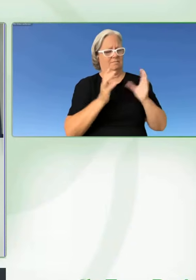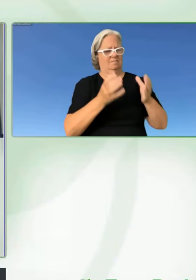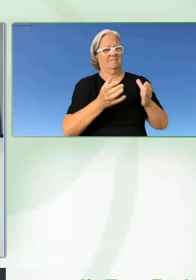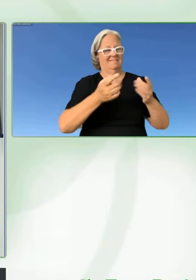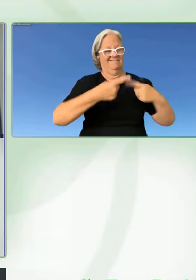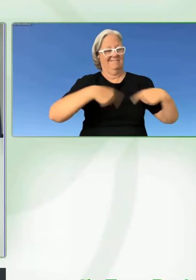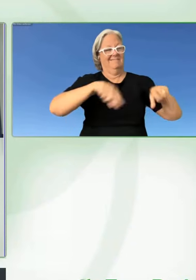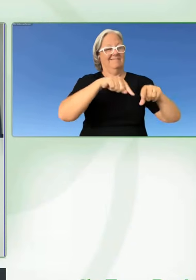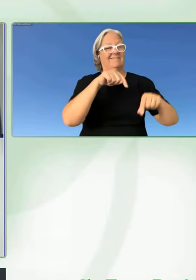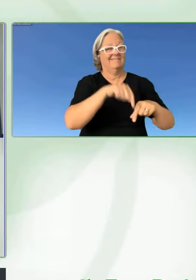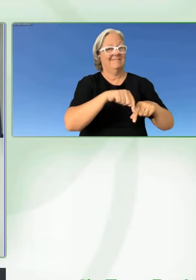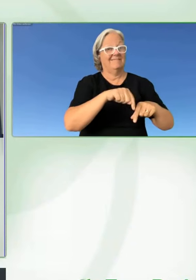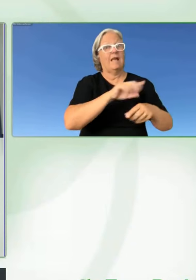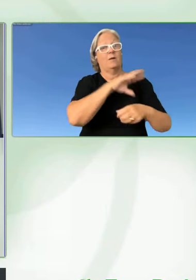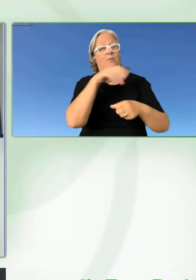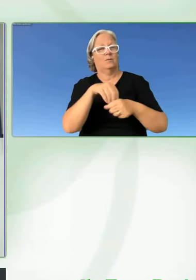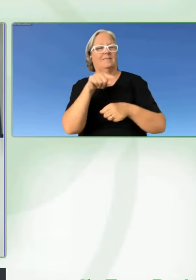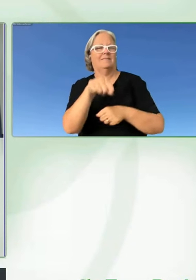disability. But